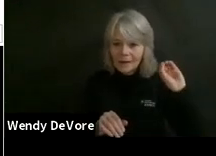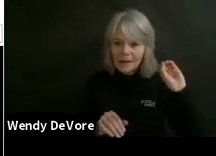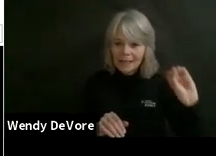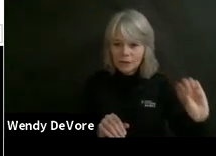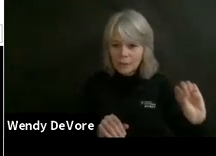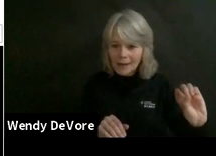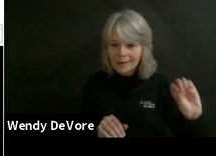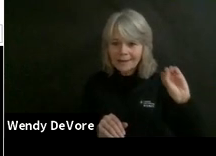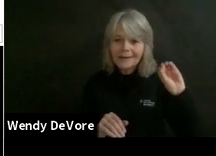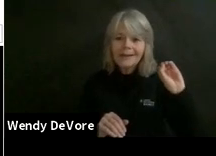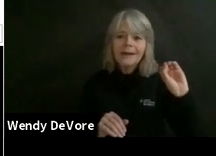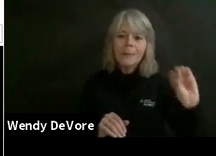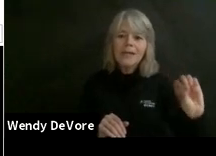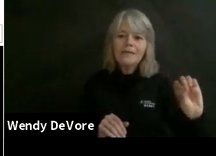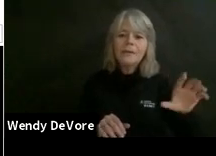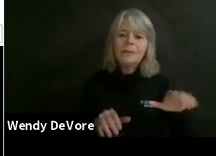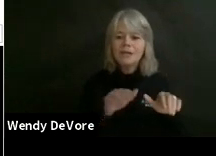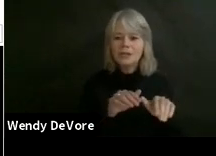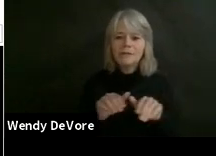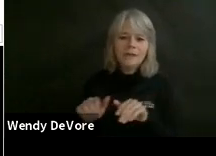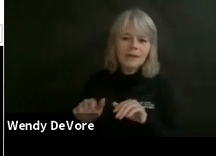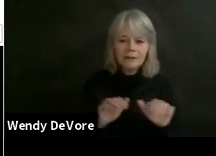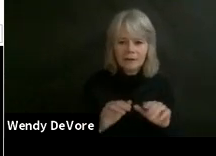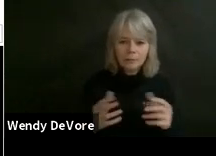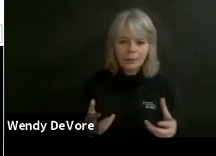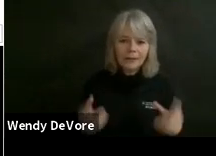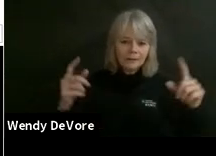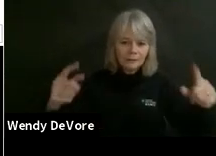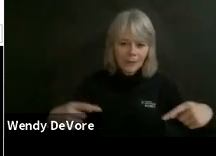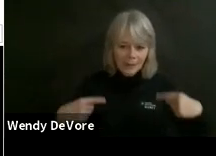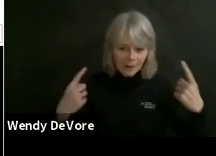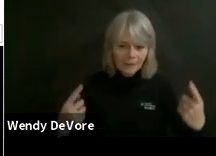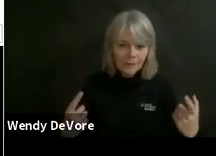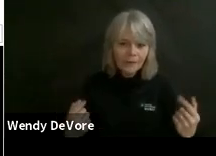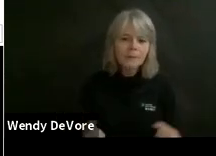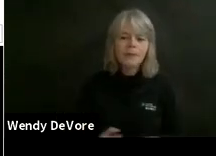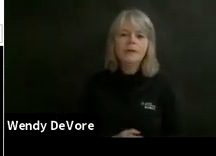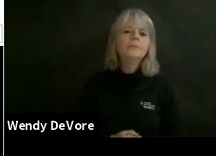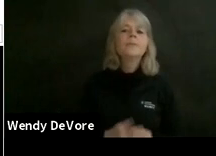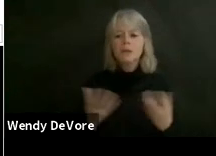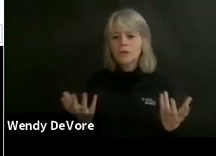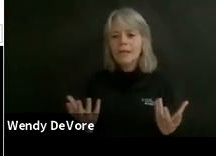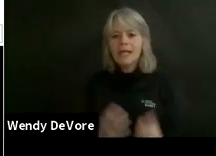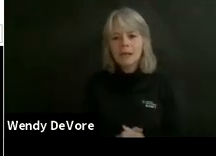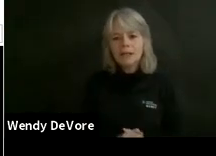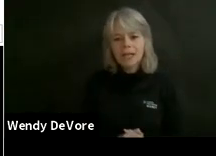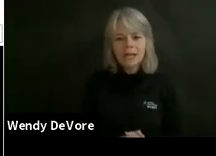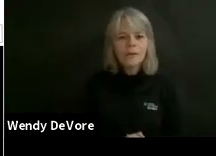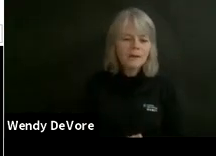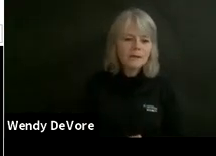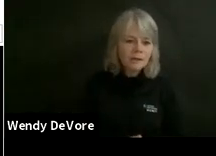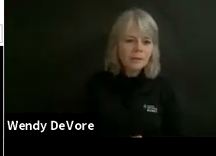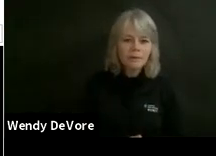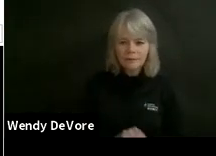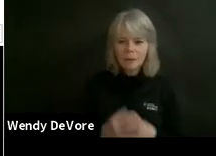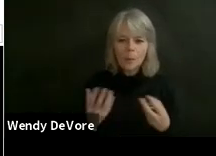electronic information via this Braille display off of their computer. So again, check in